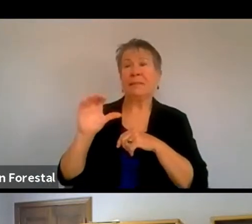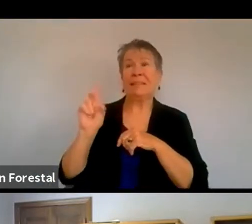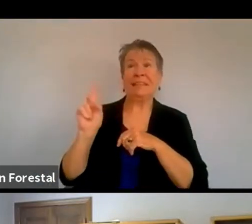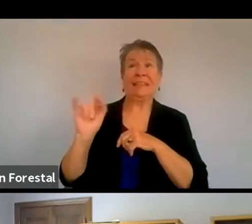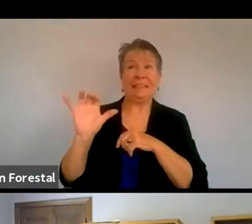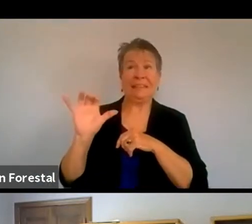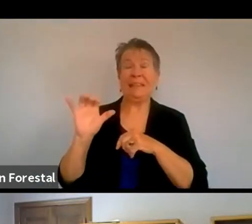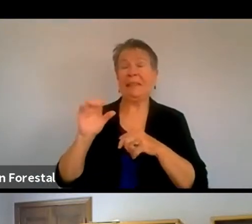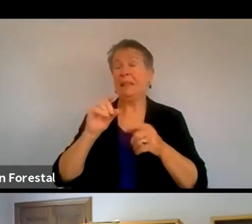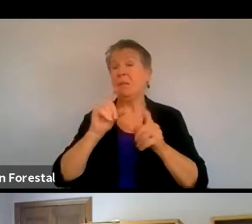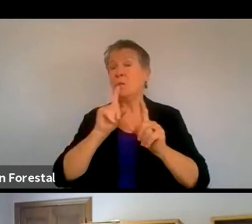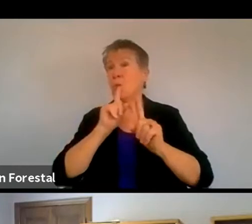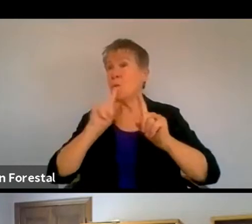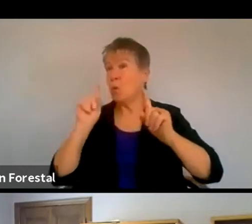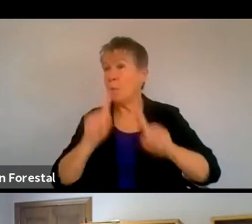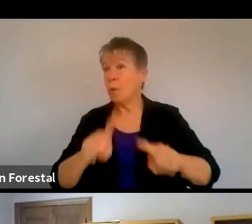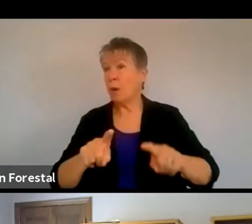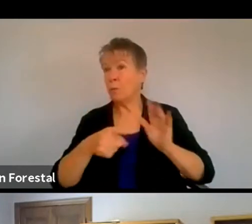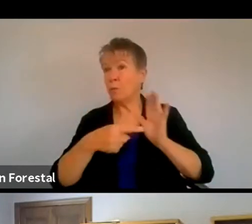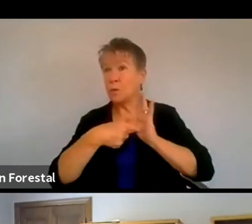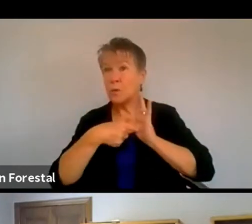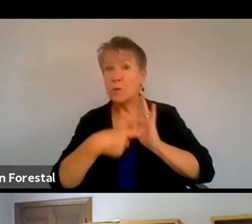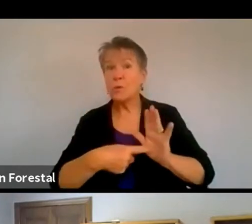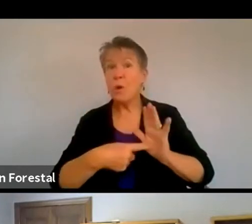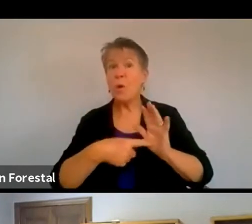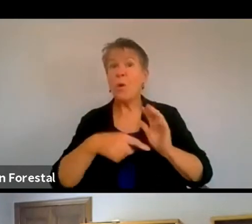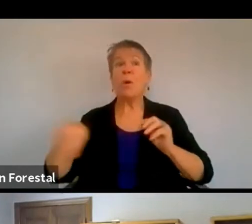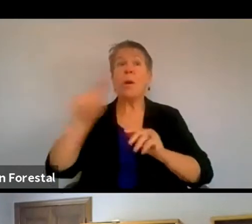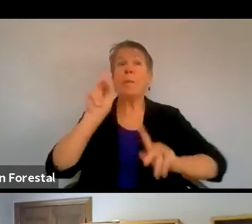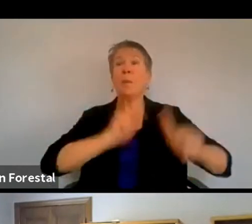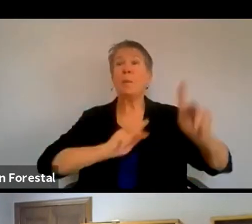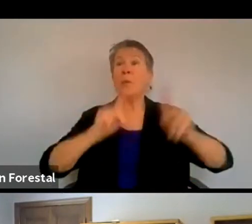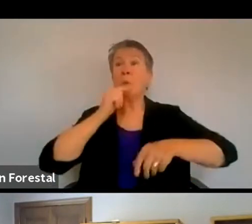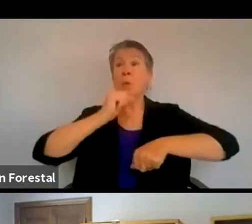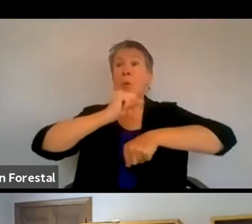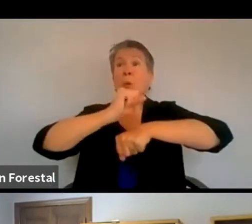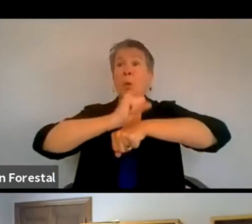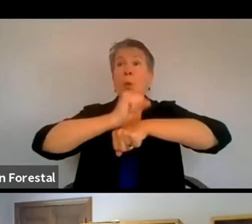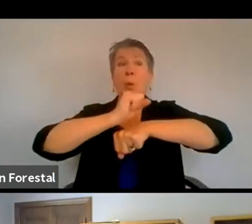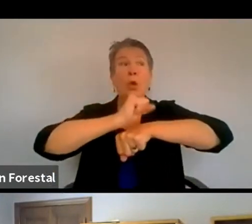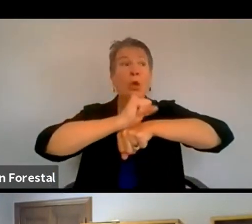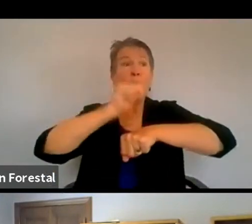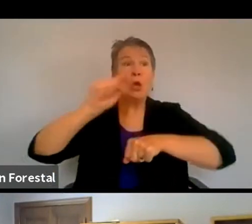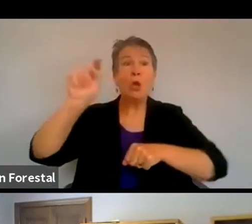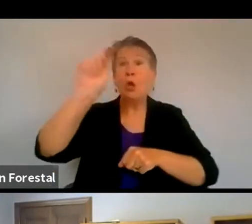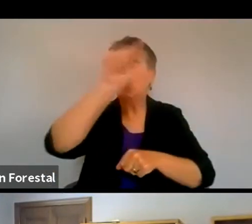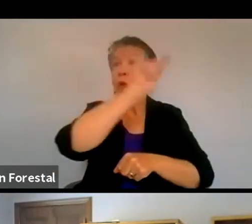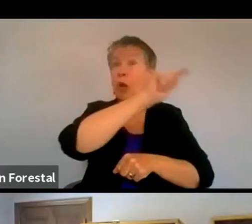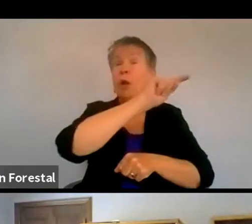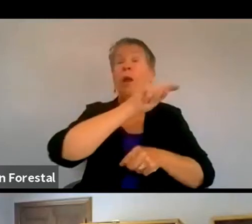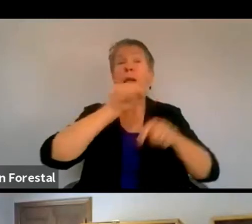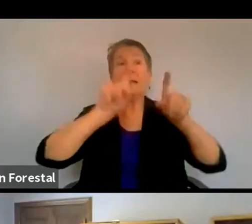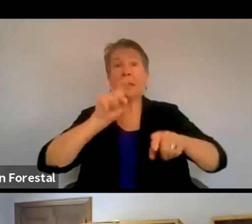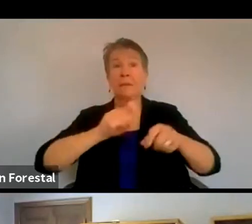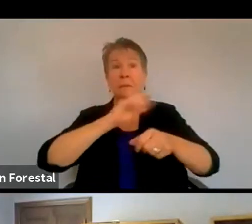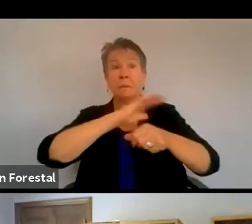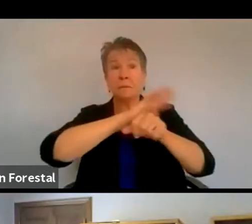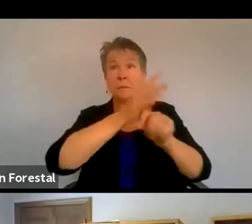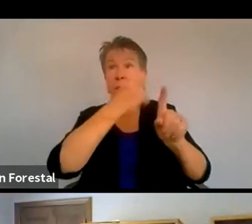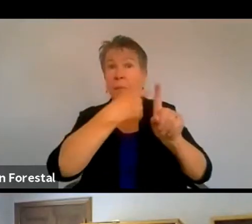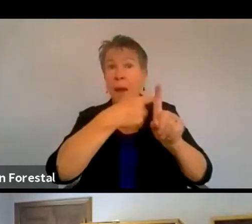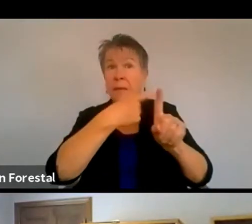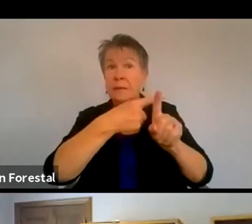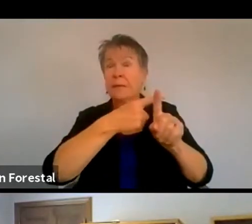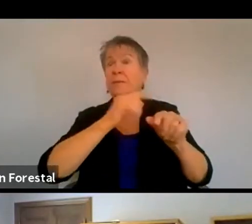the workplace. During an 8-hour shift, the employee was exposed to 6 incarcerated individuals